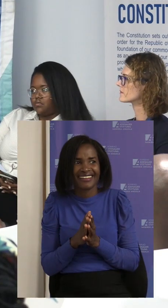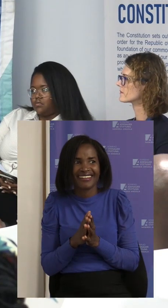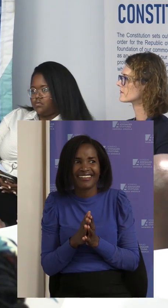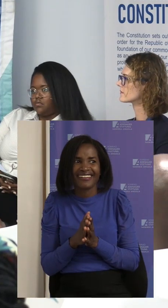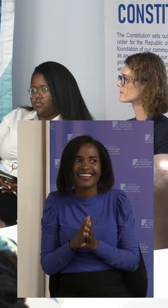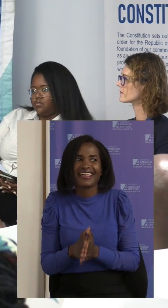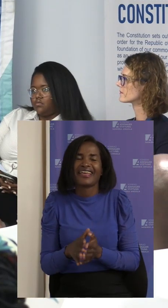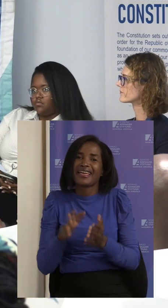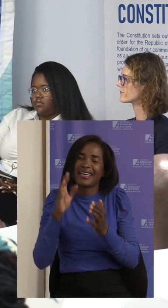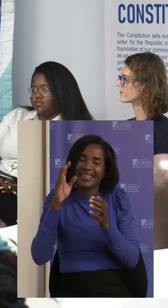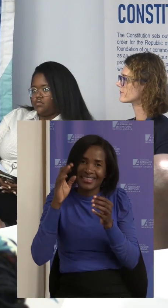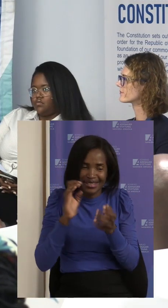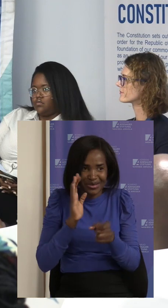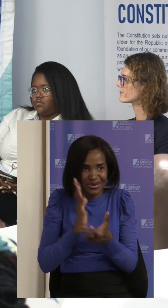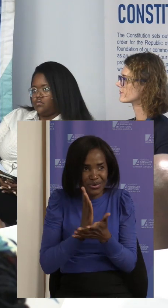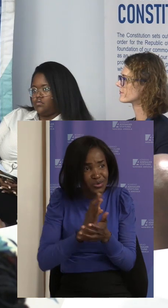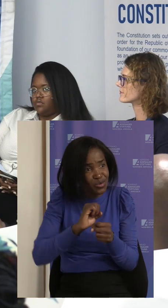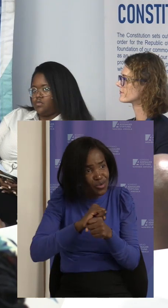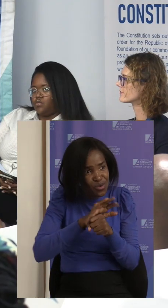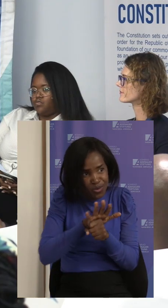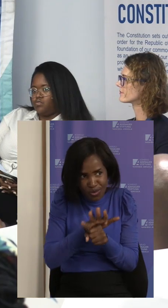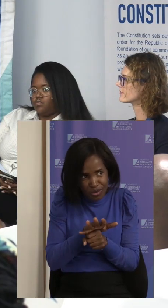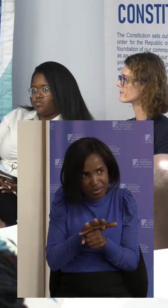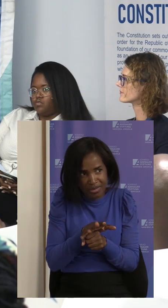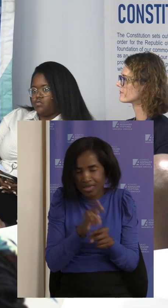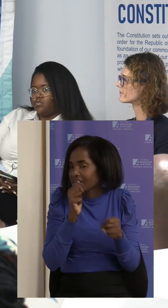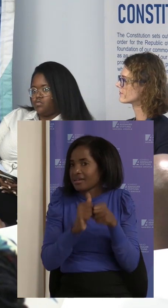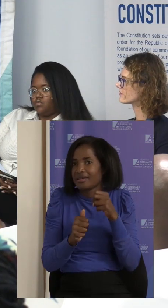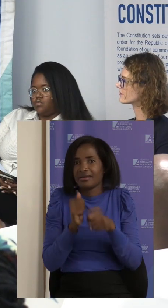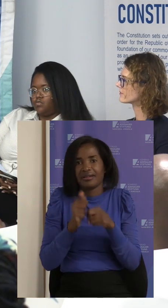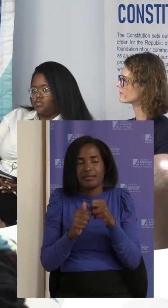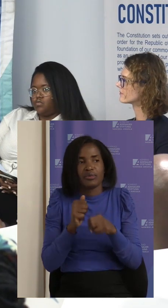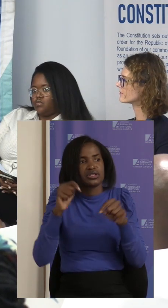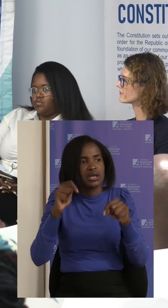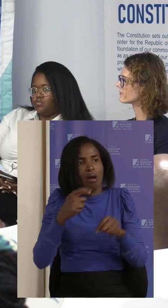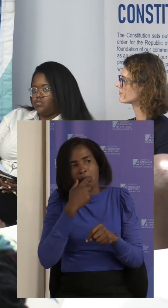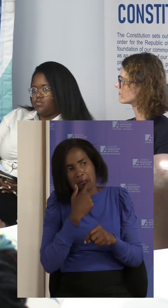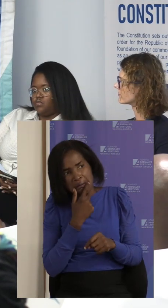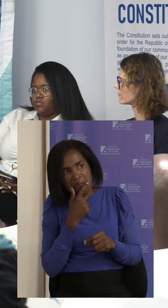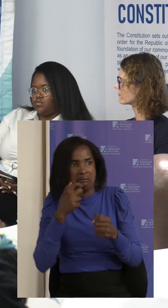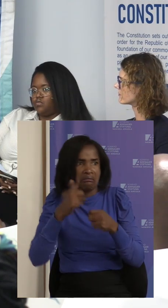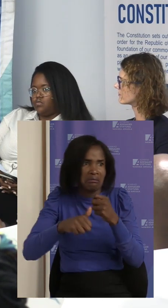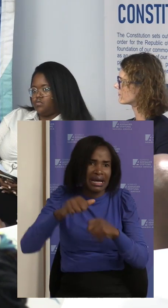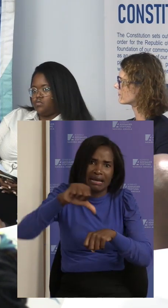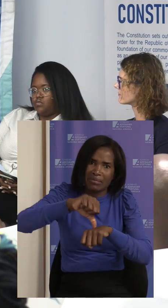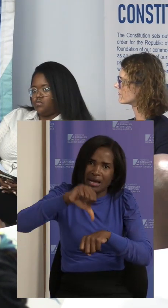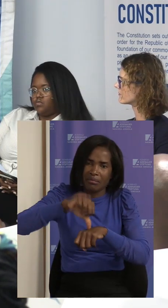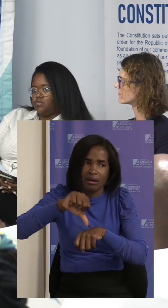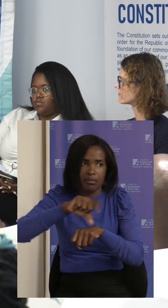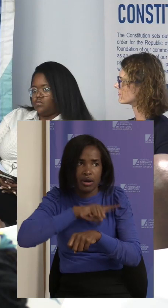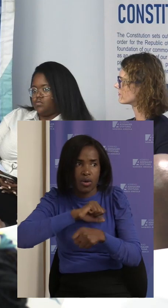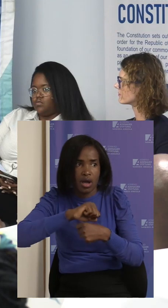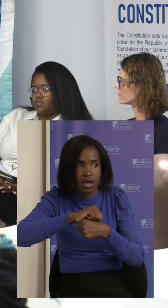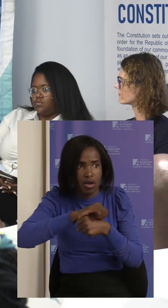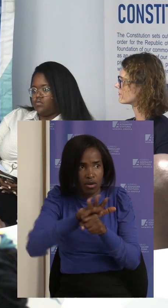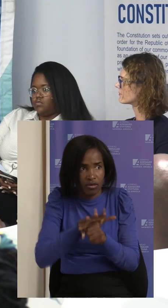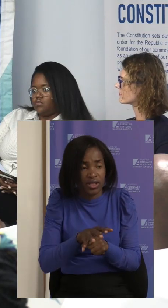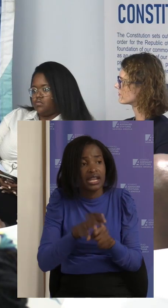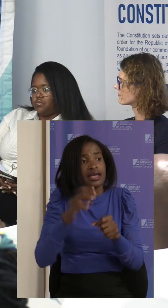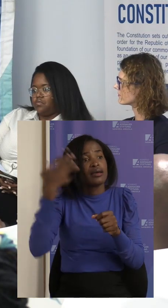brought about this gloomy, doomy, atmosphere, and that is why the motto of